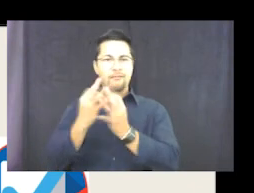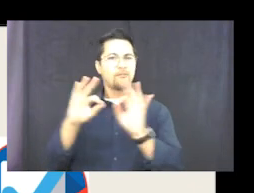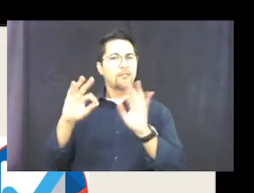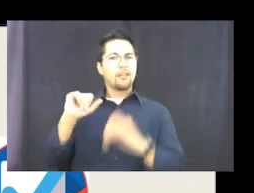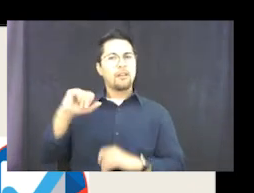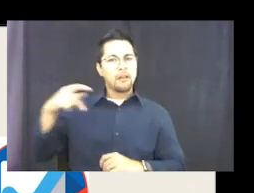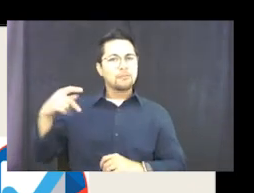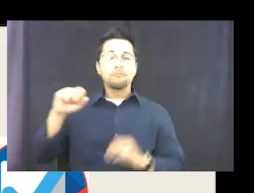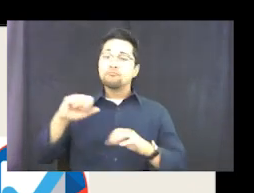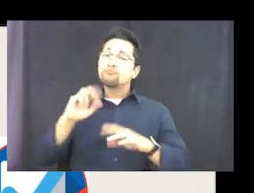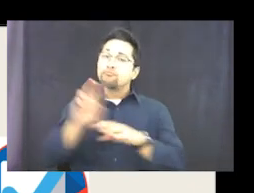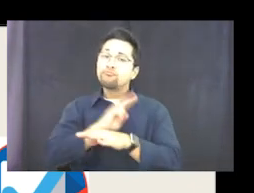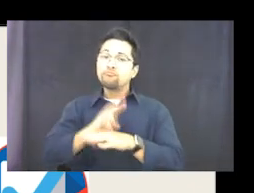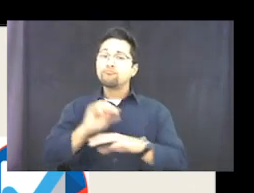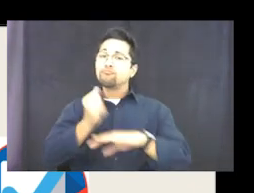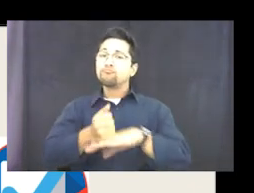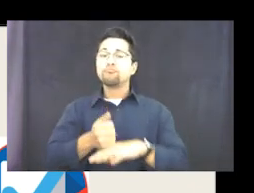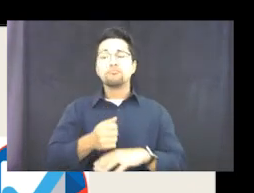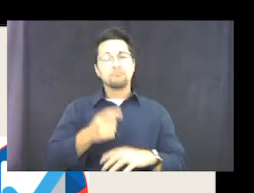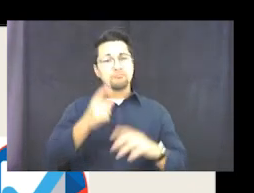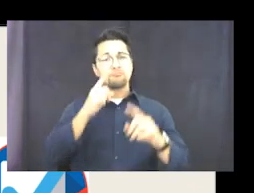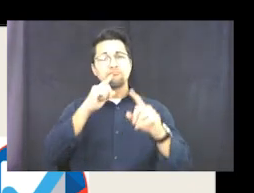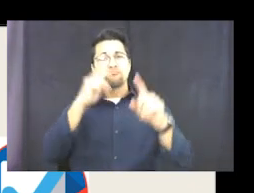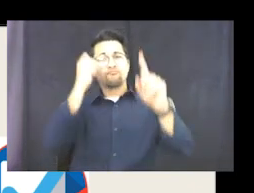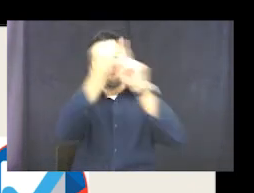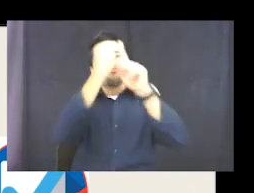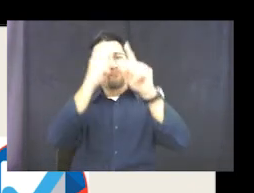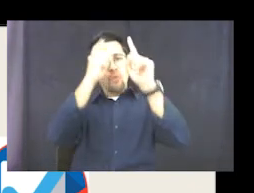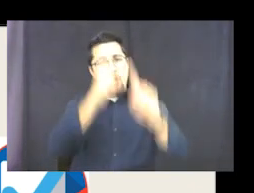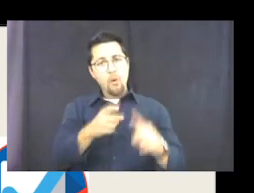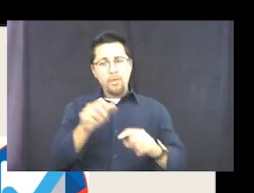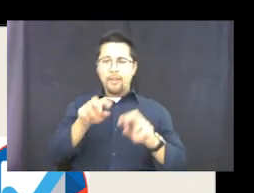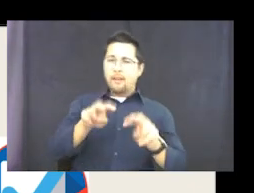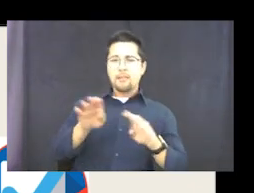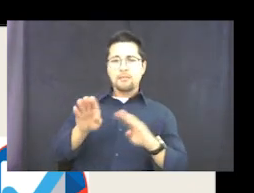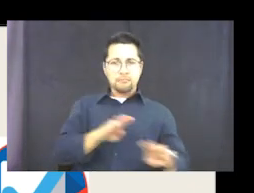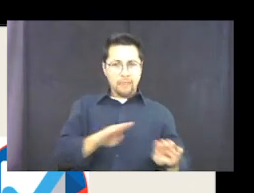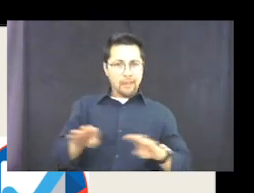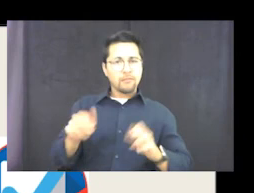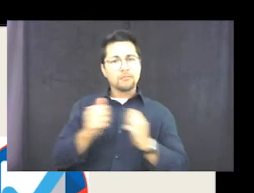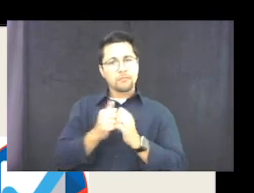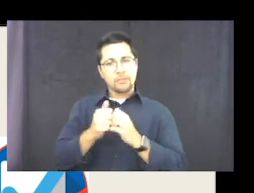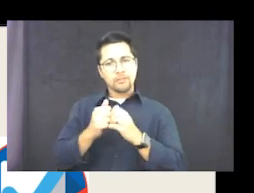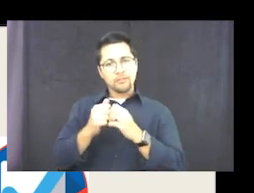can be used to set achievable self-monitoring goals and monitor behavior aligned with success.